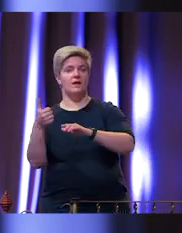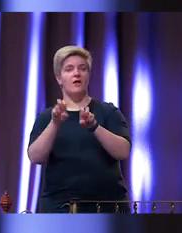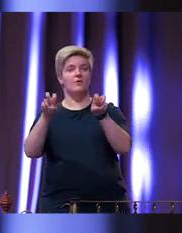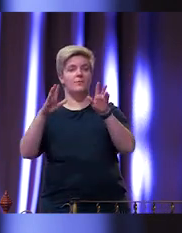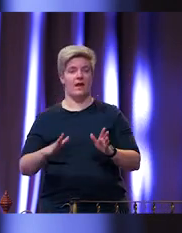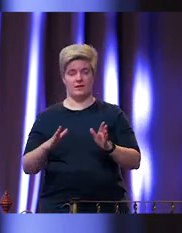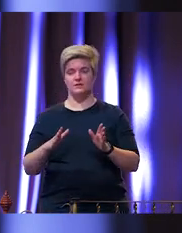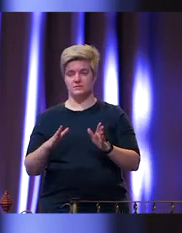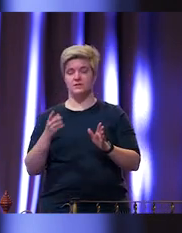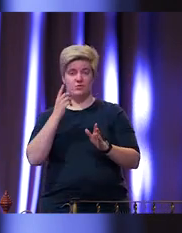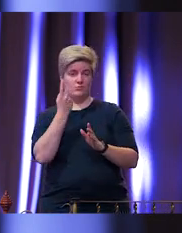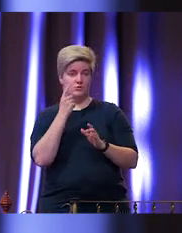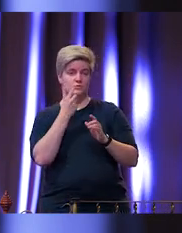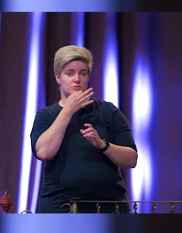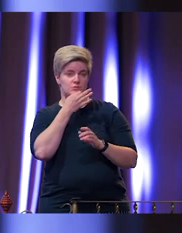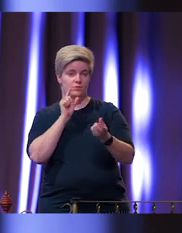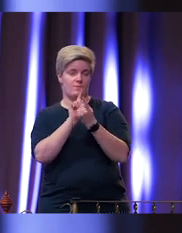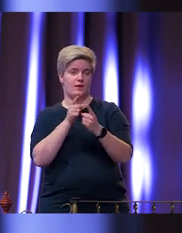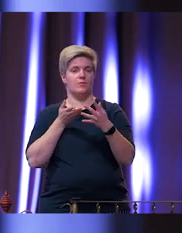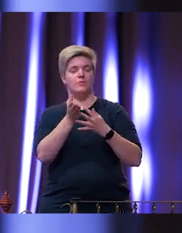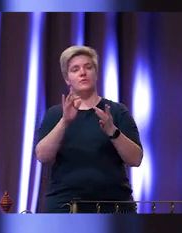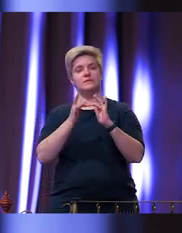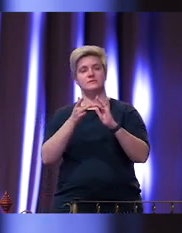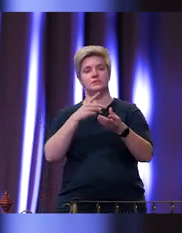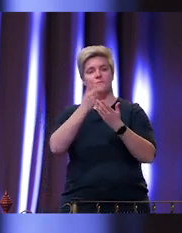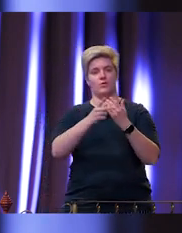meet in the digital program you received via email,